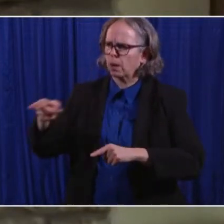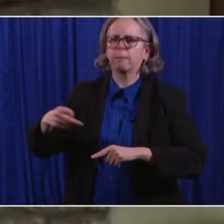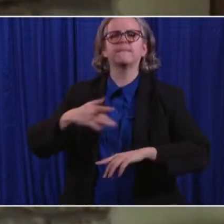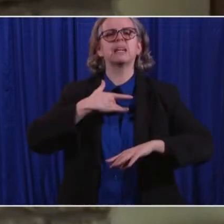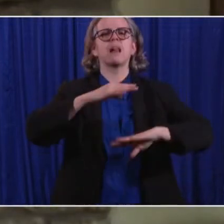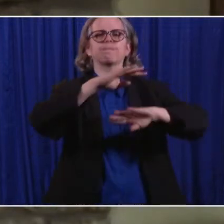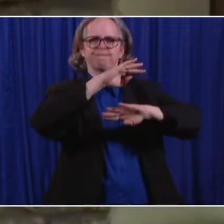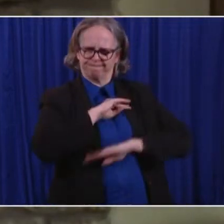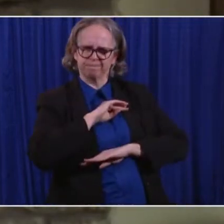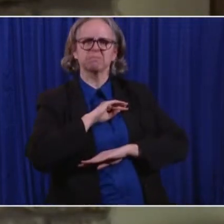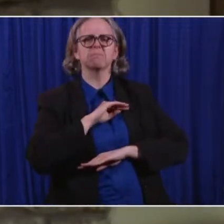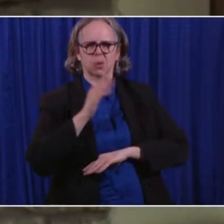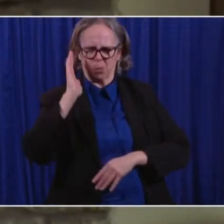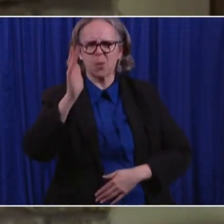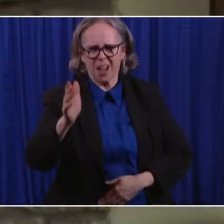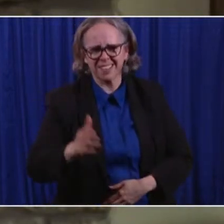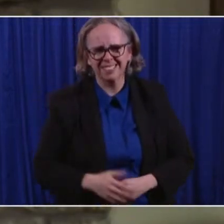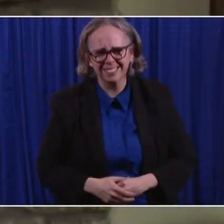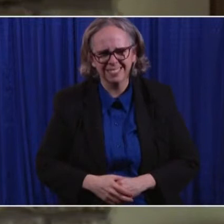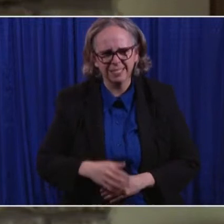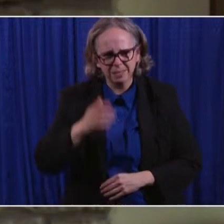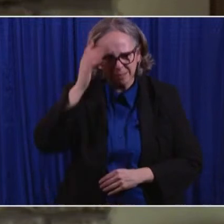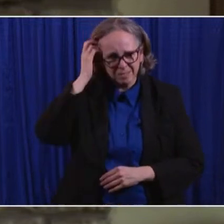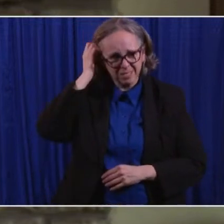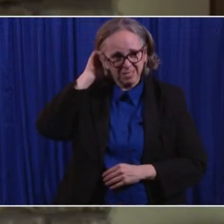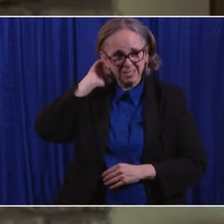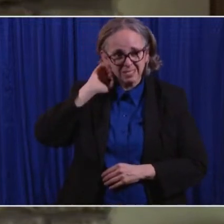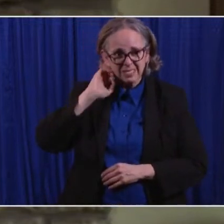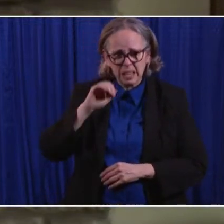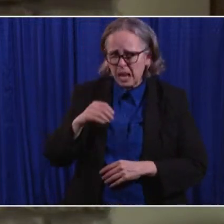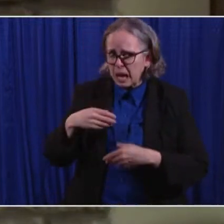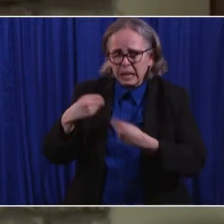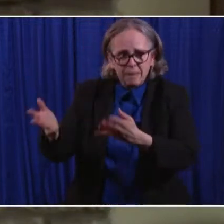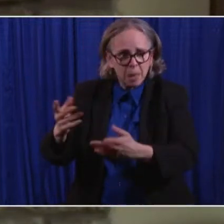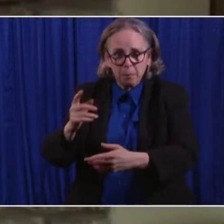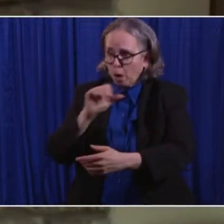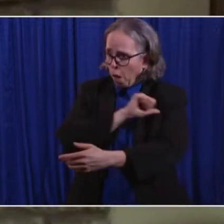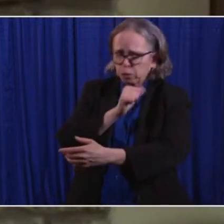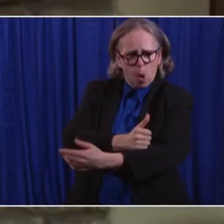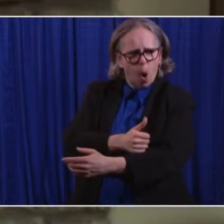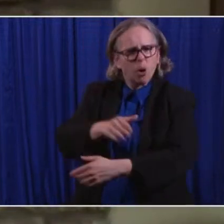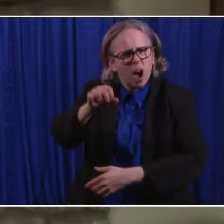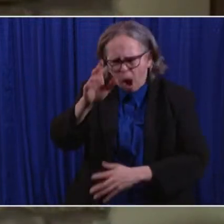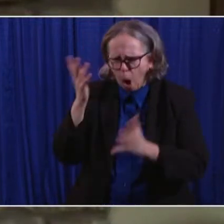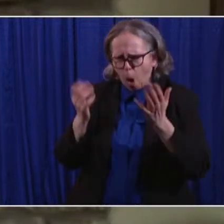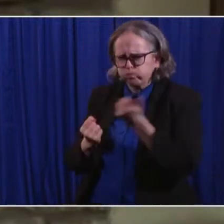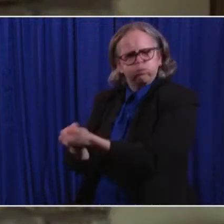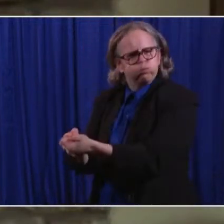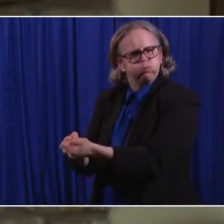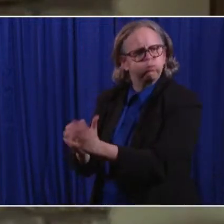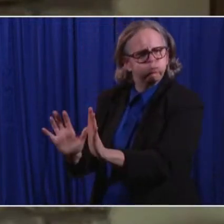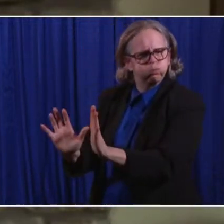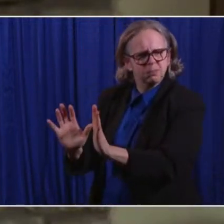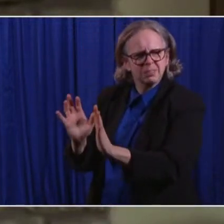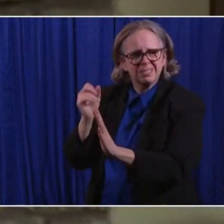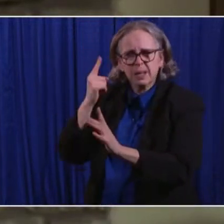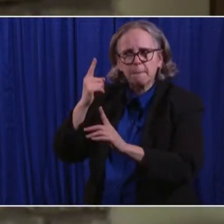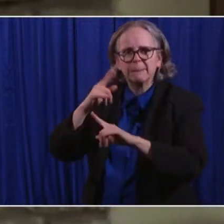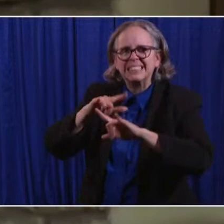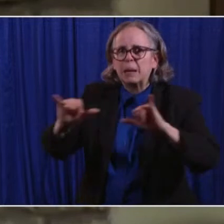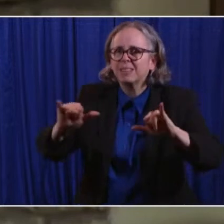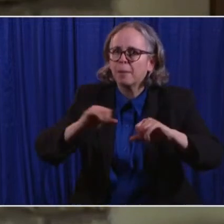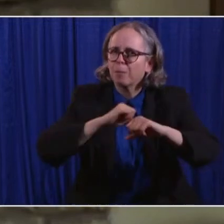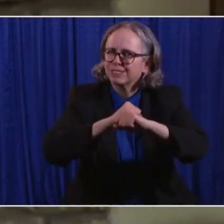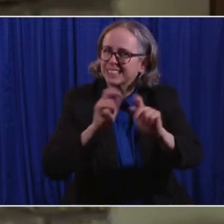real authority, real power, but also protect the people of the state of Ohio. And that's really what I'm